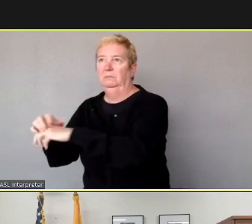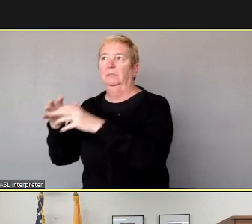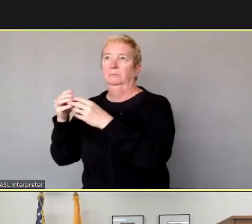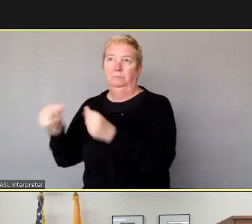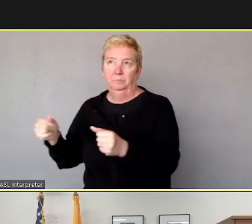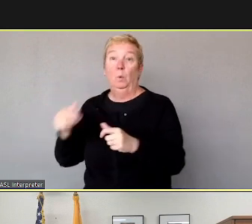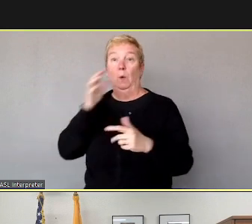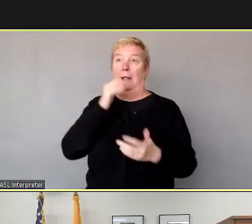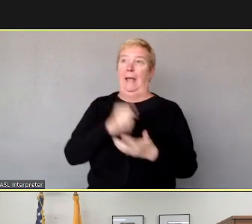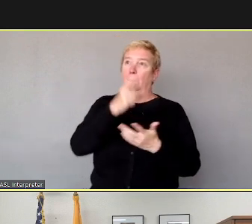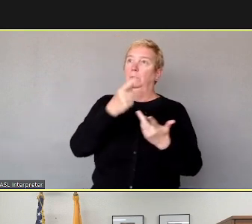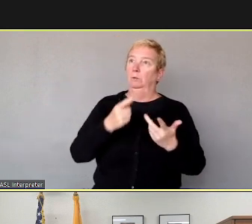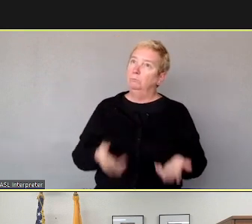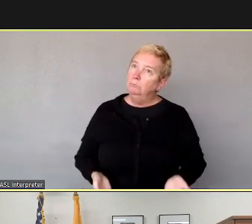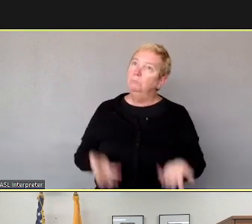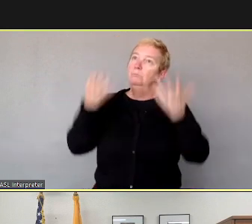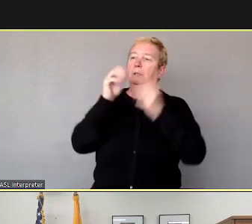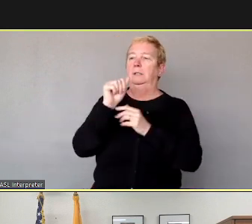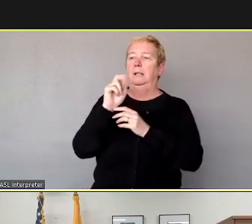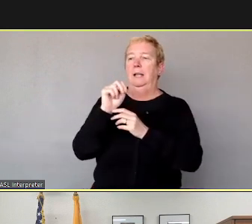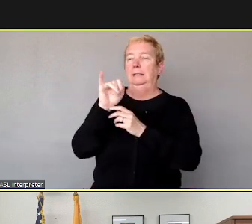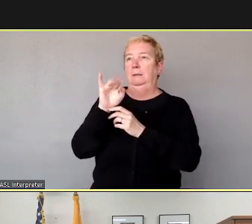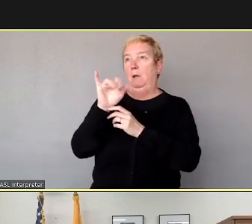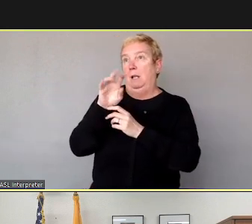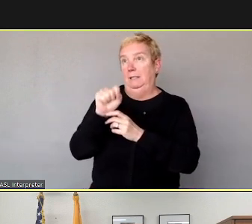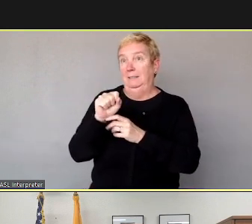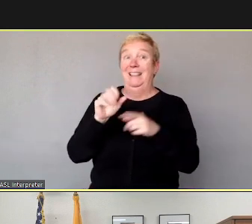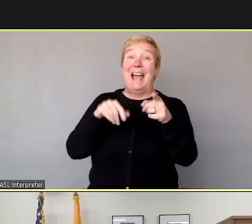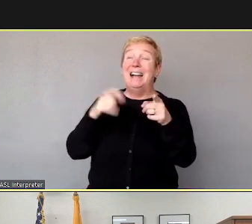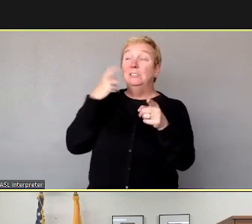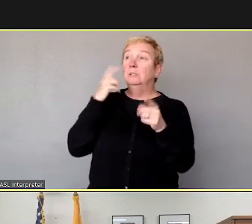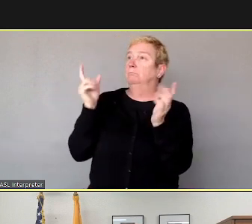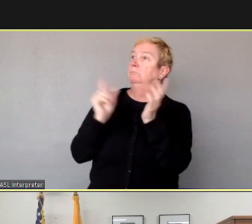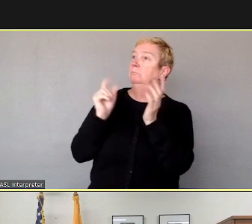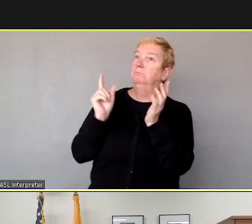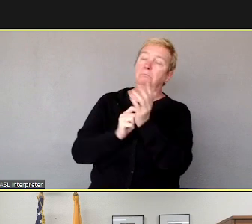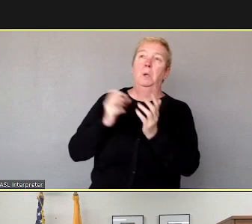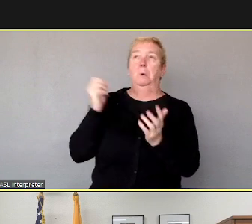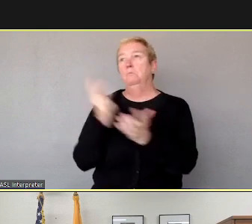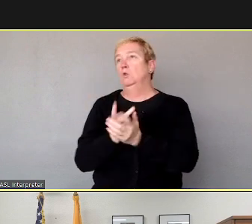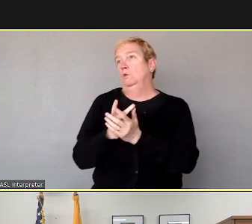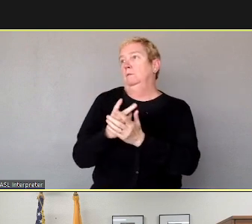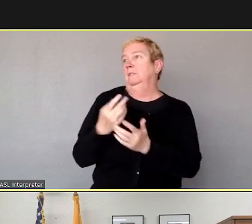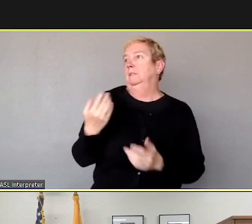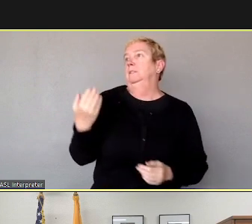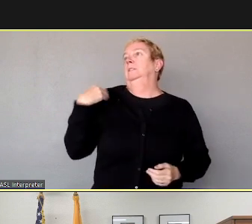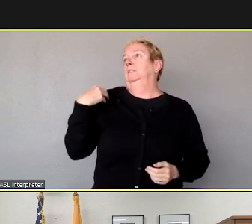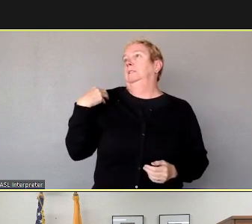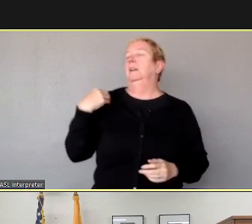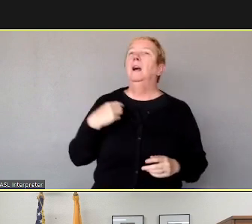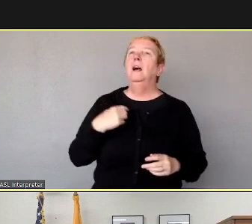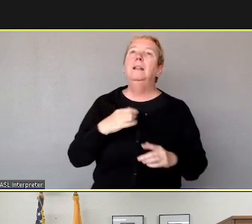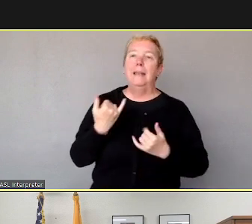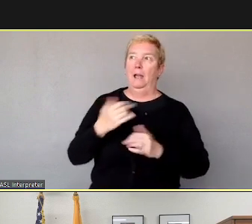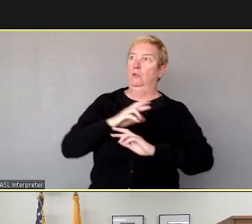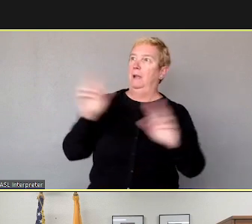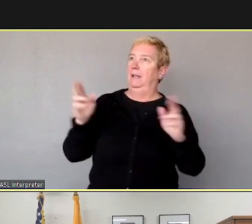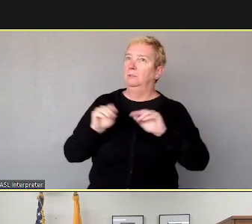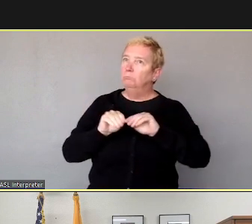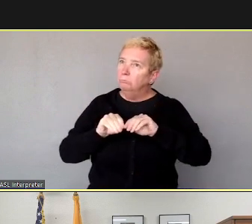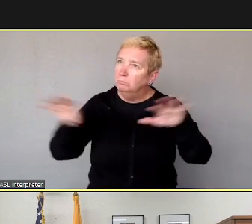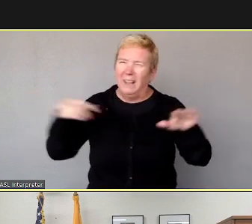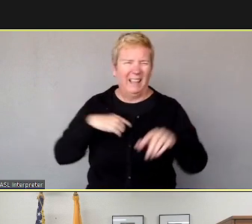antibodies. It was granted emergency use July 13th. I think we mentioned this last time. at the press conference. But now